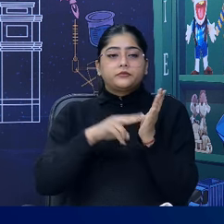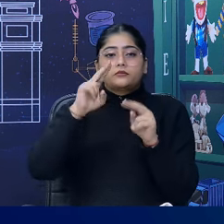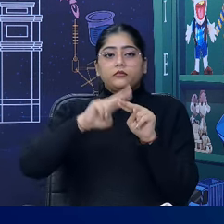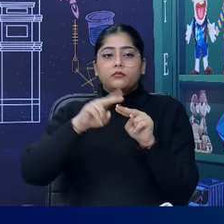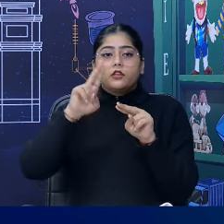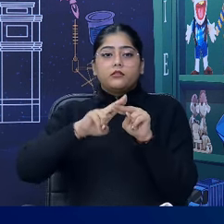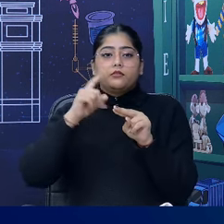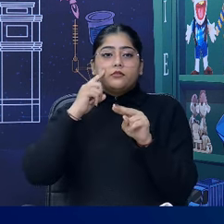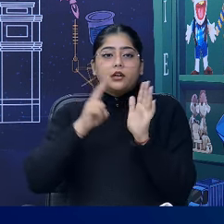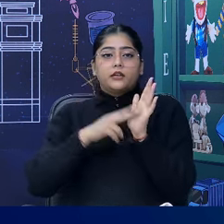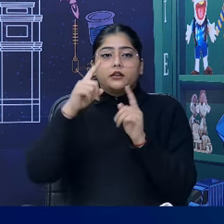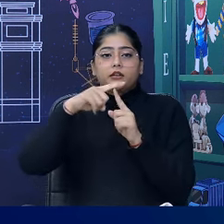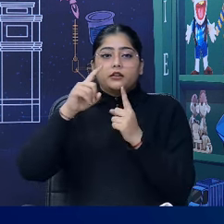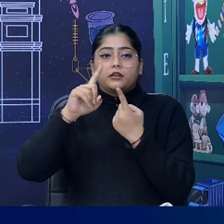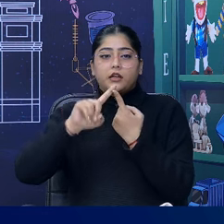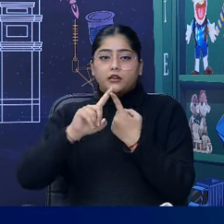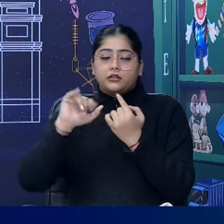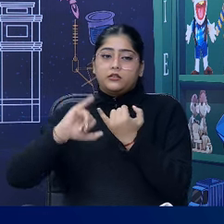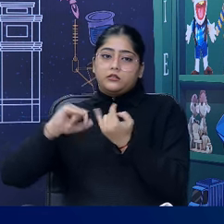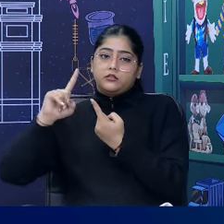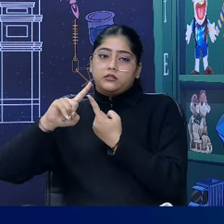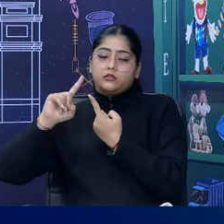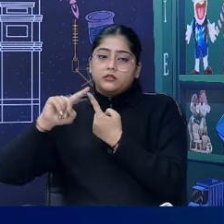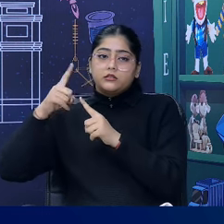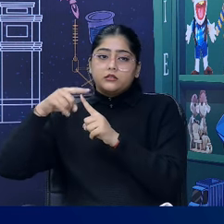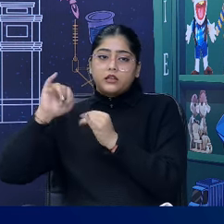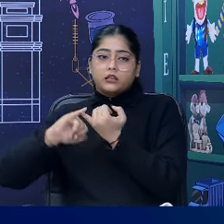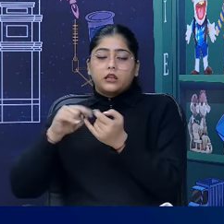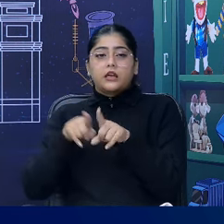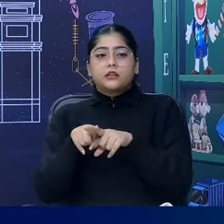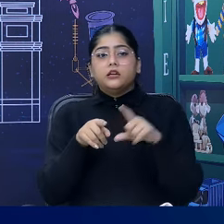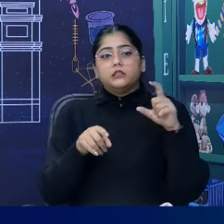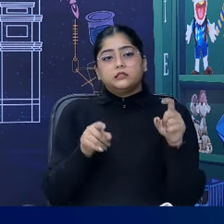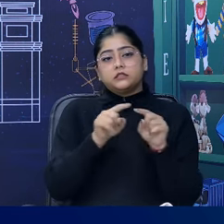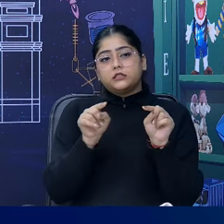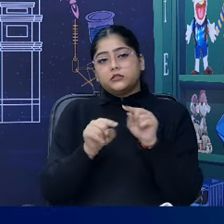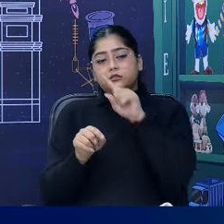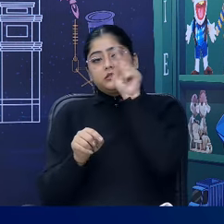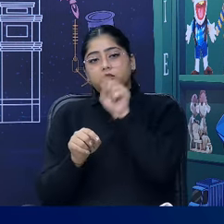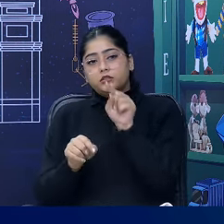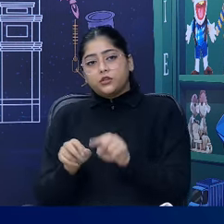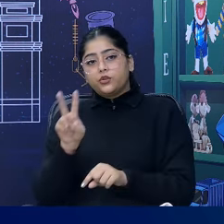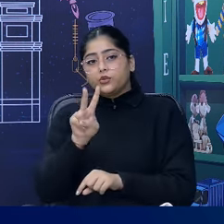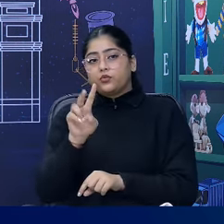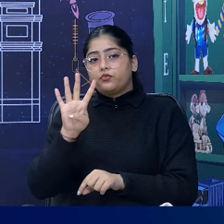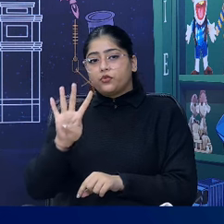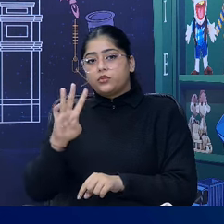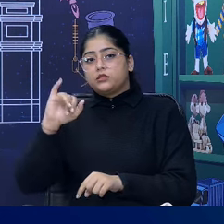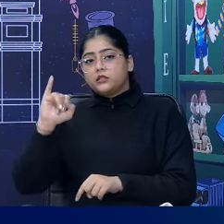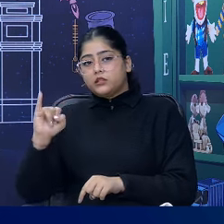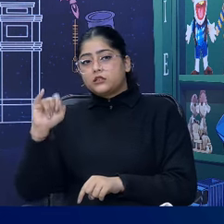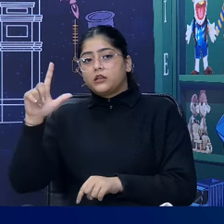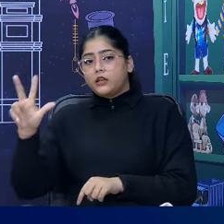example on my cardboard. Like we can just think for the elements 2, 4,